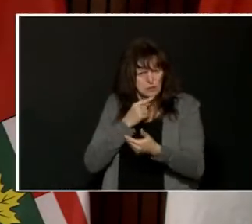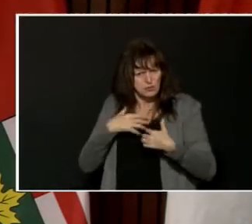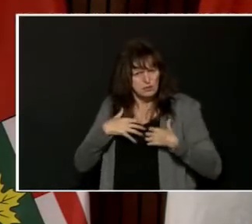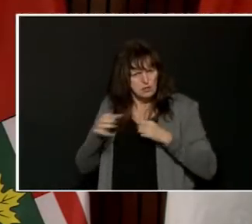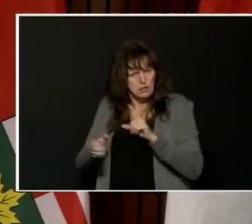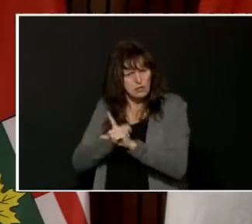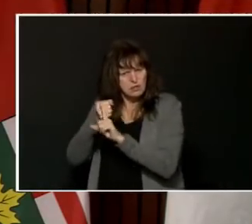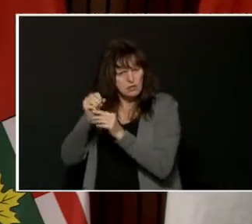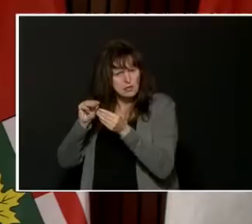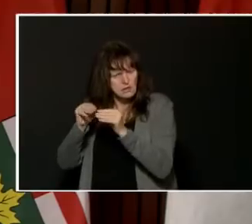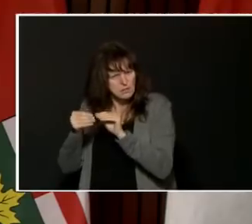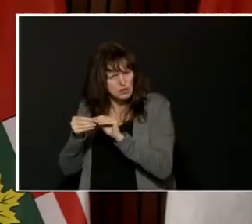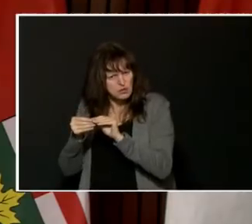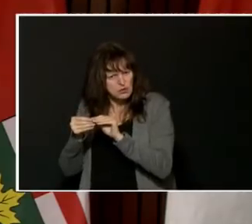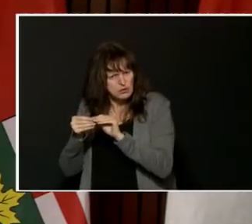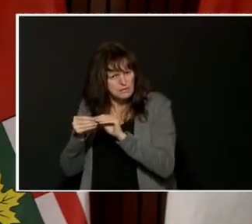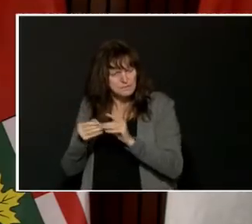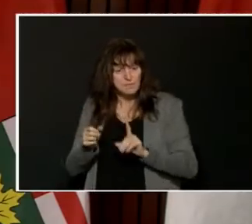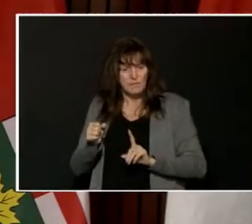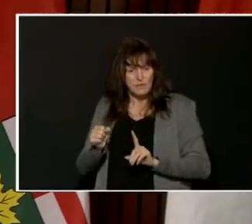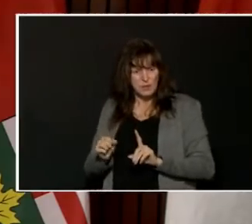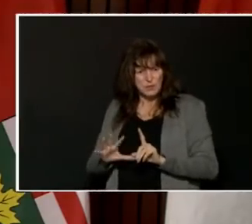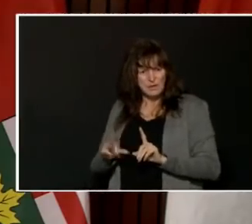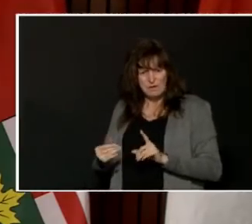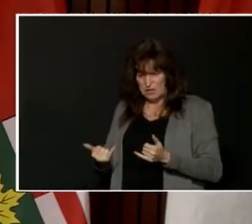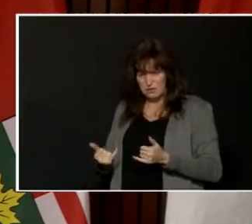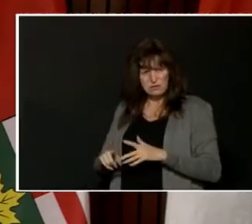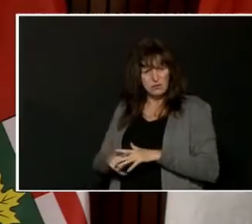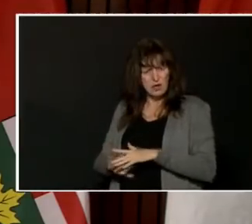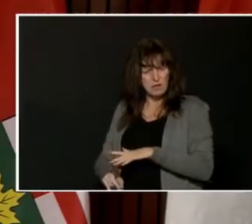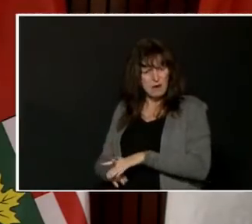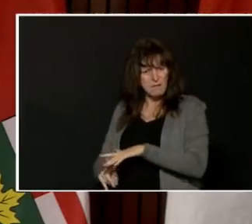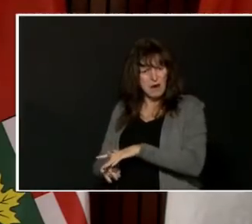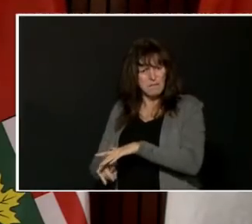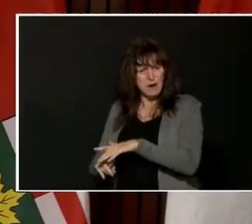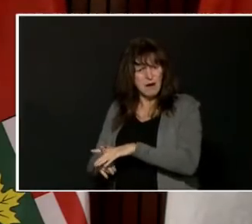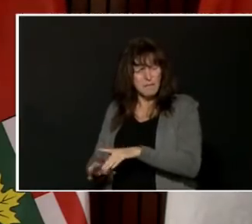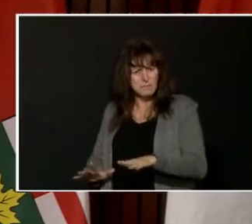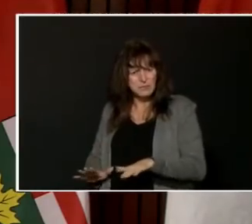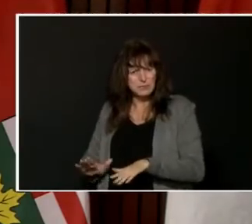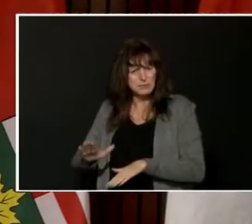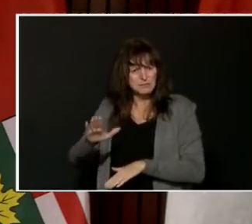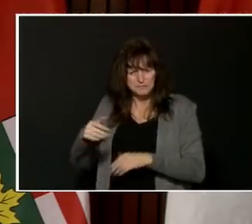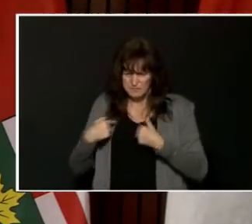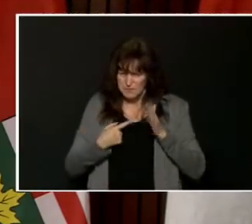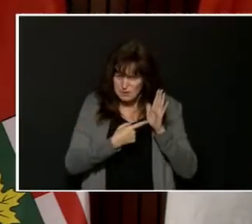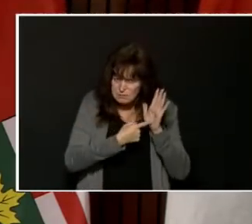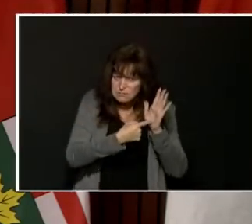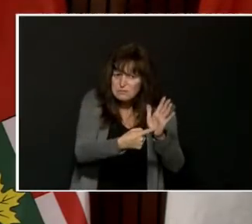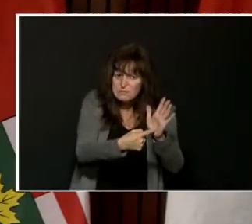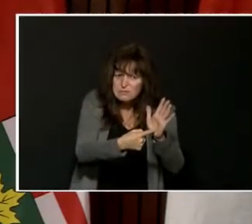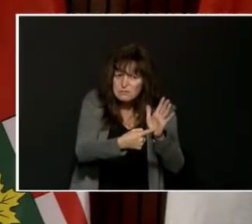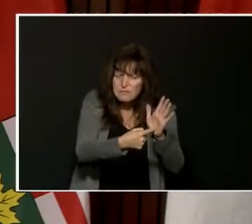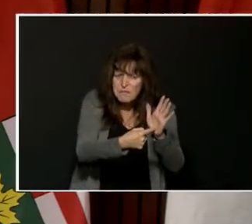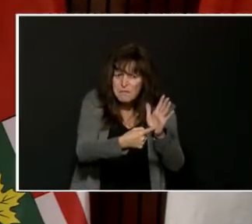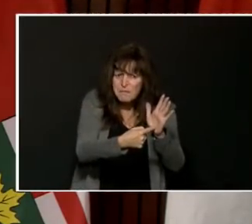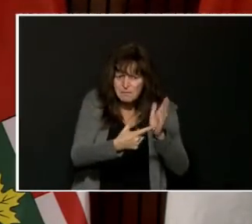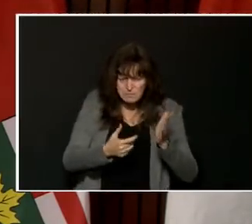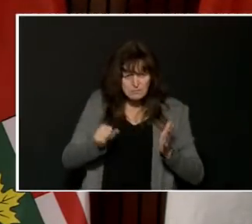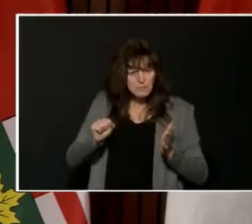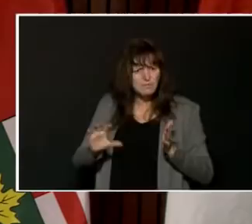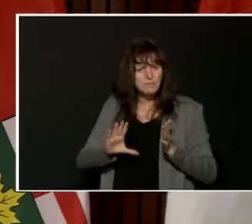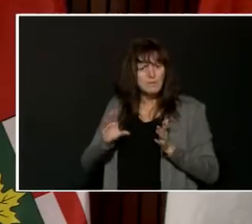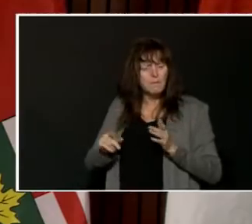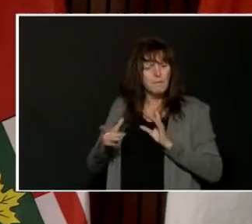data from South Africa that is now starting to show that trend upwards. And even the data out of South Africa talked about a 23%, and this is the